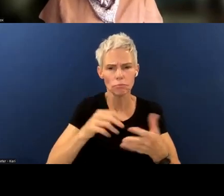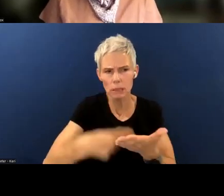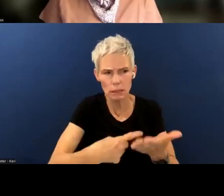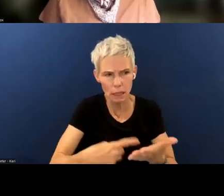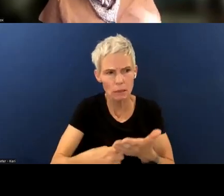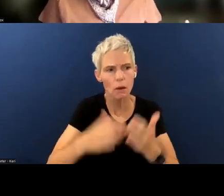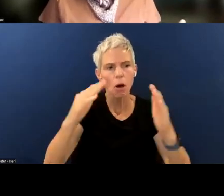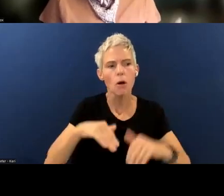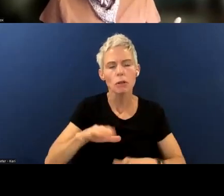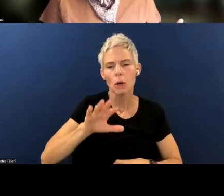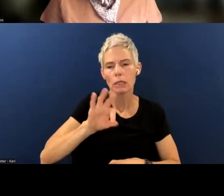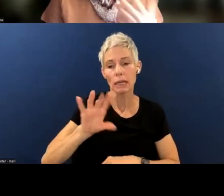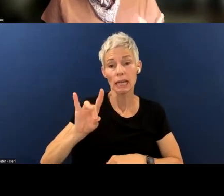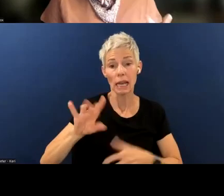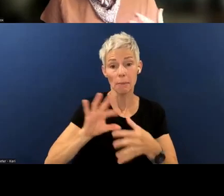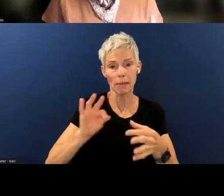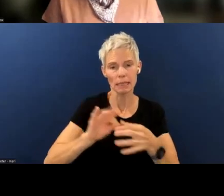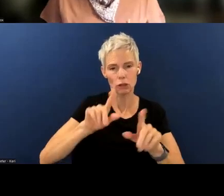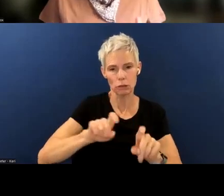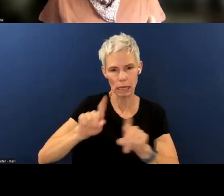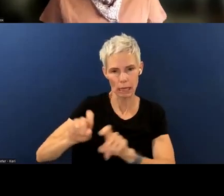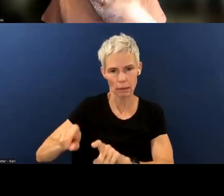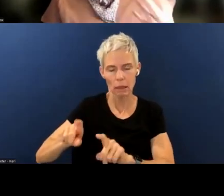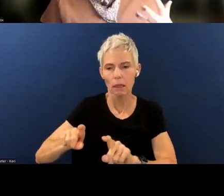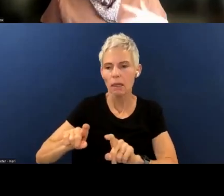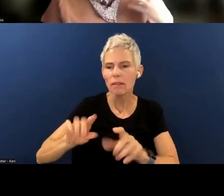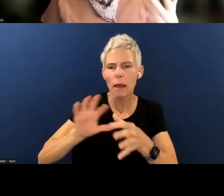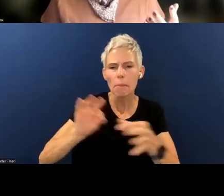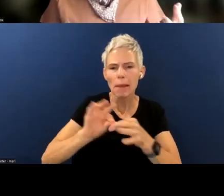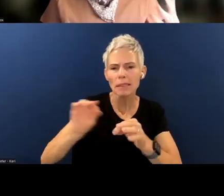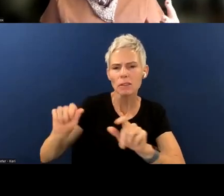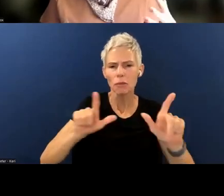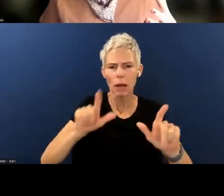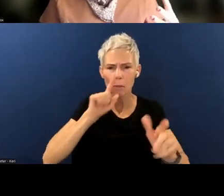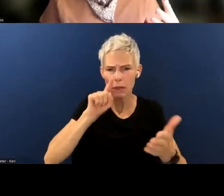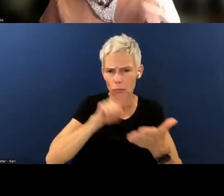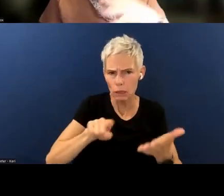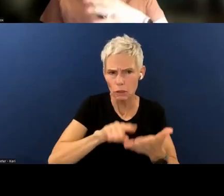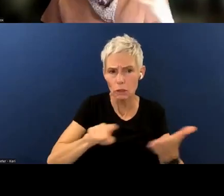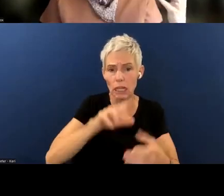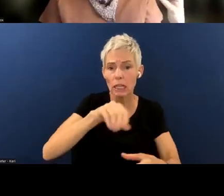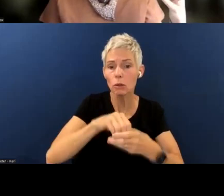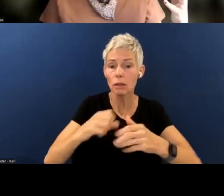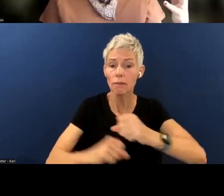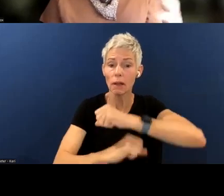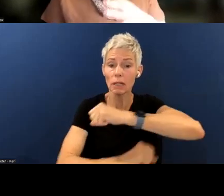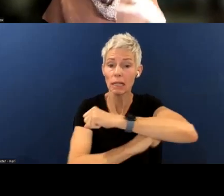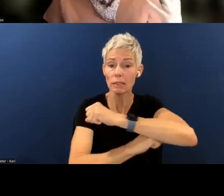about 988. And so this is where we looked at those message frames. And that included foundational message frames, which are sort of